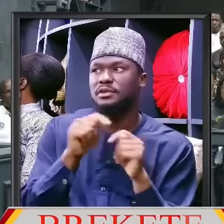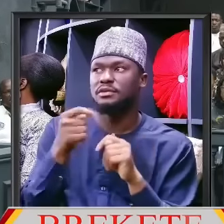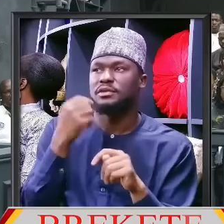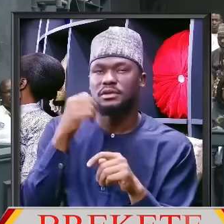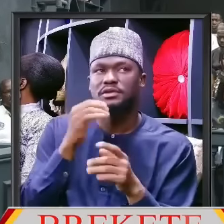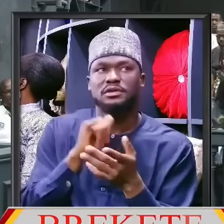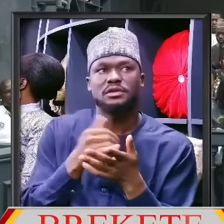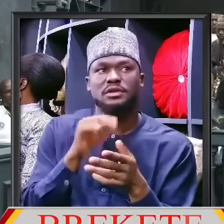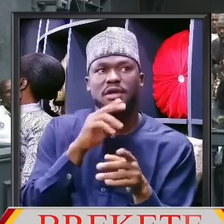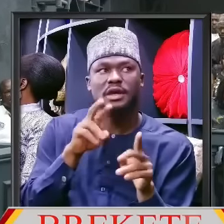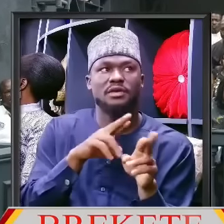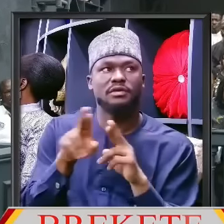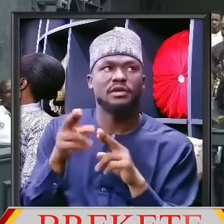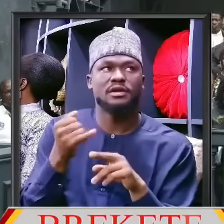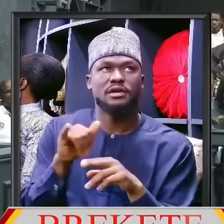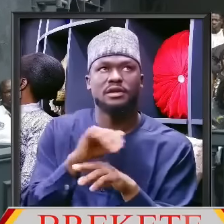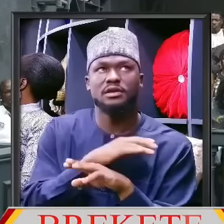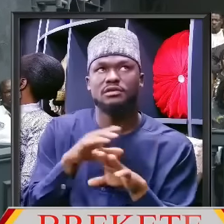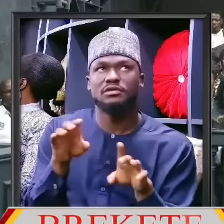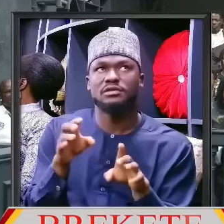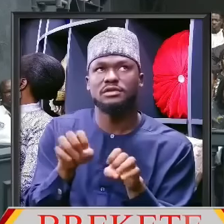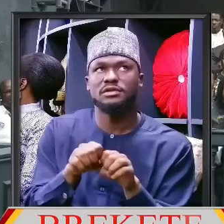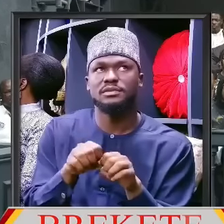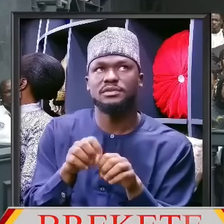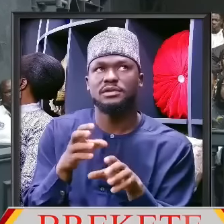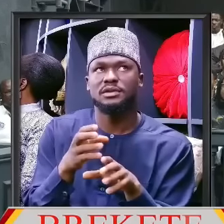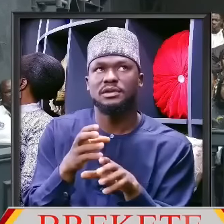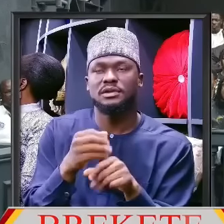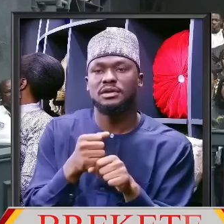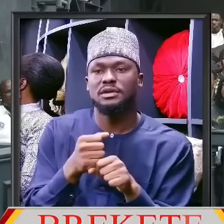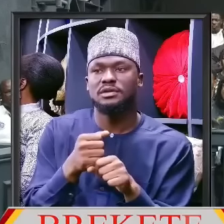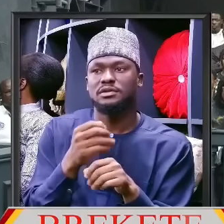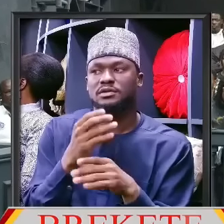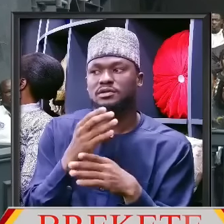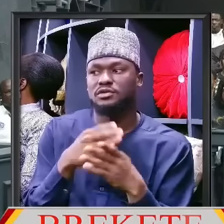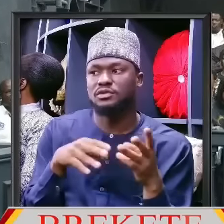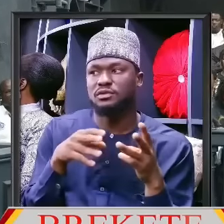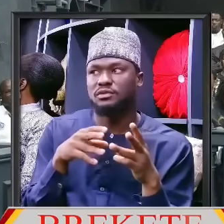here now, say, then they're ready. They don't even get guideline on how they go do them.